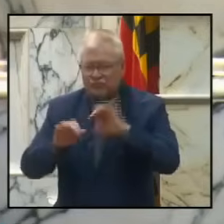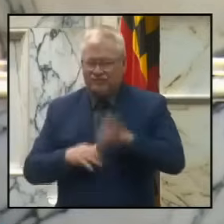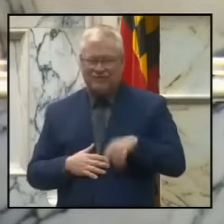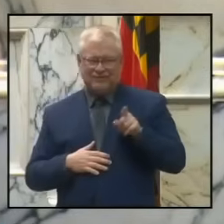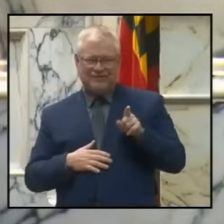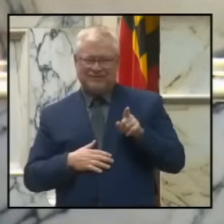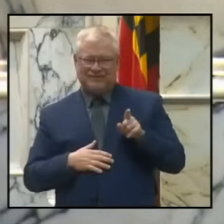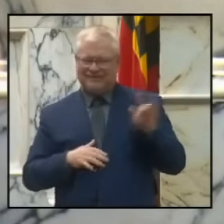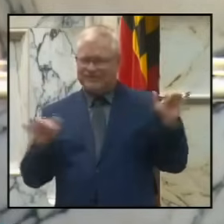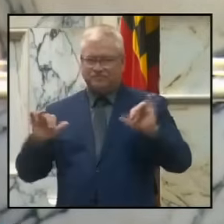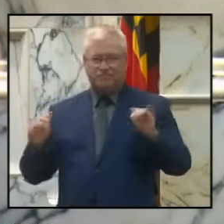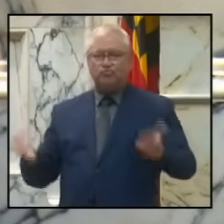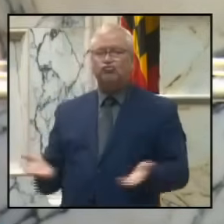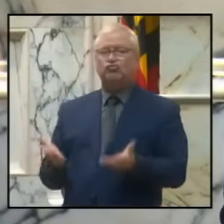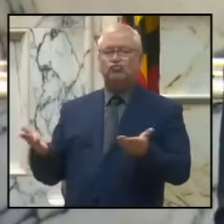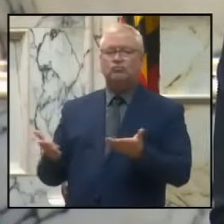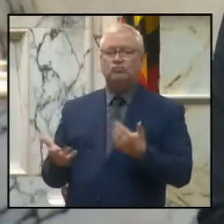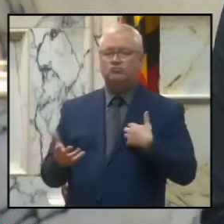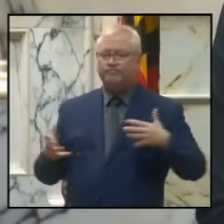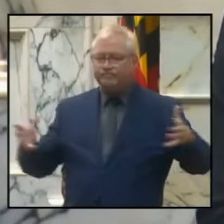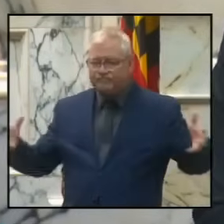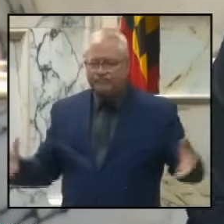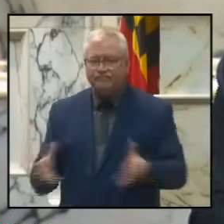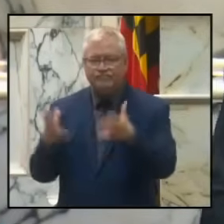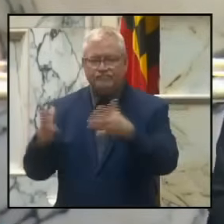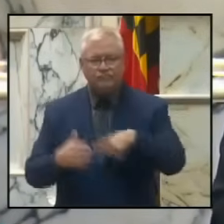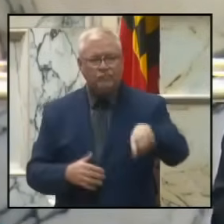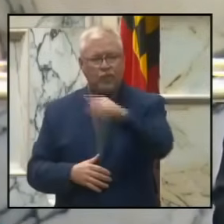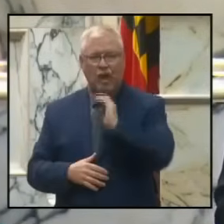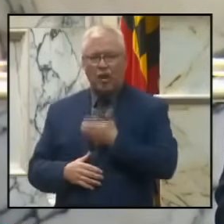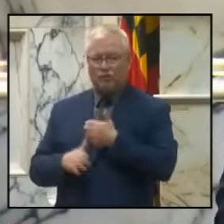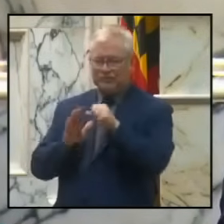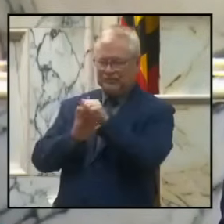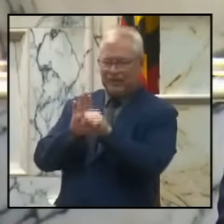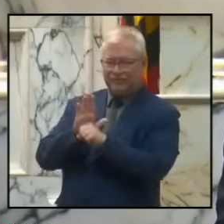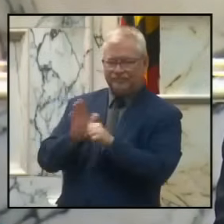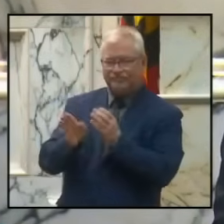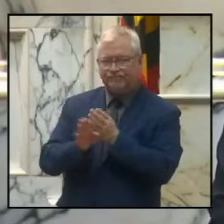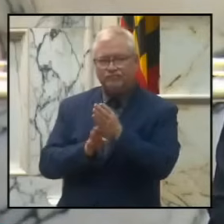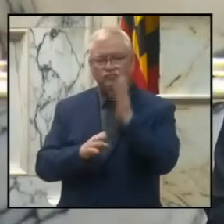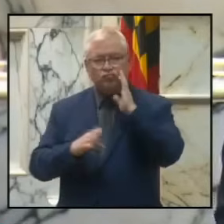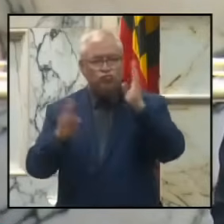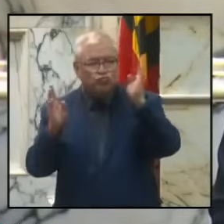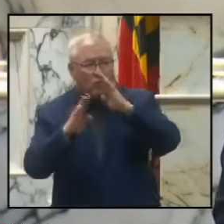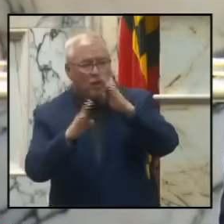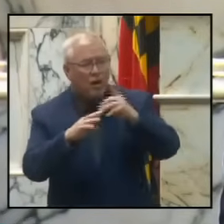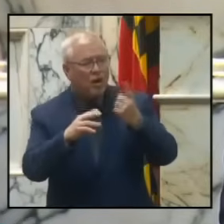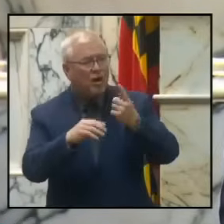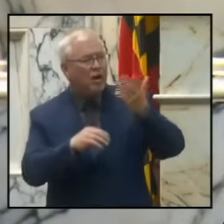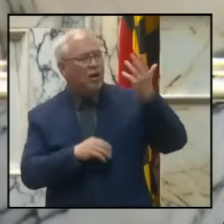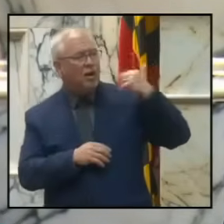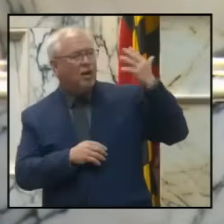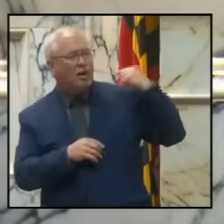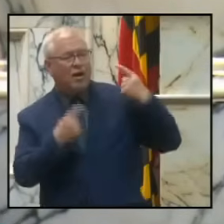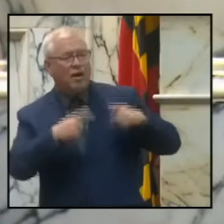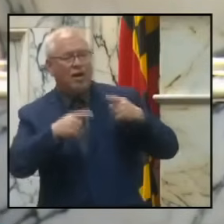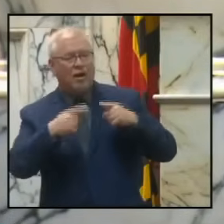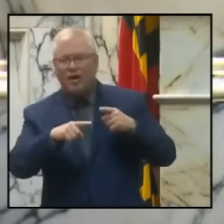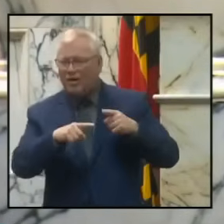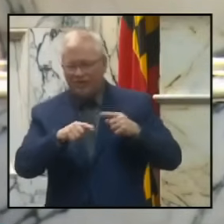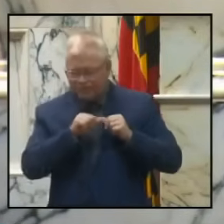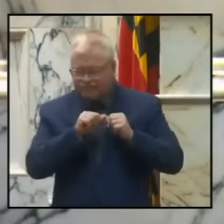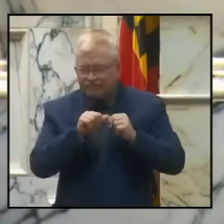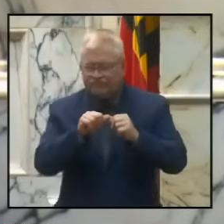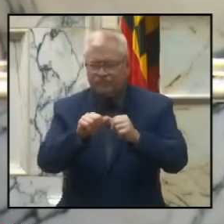our state through troubled waters before. And it's the example of